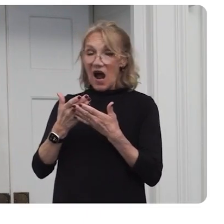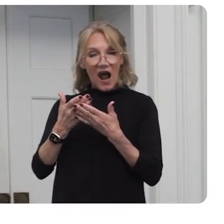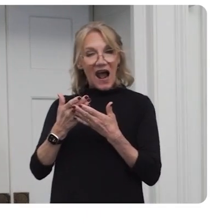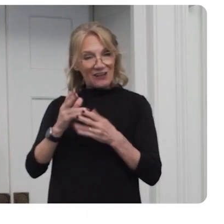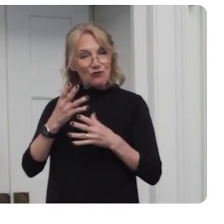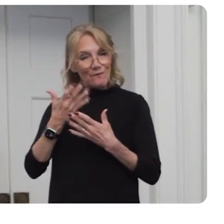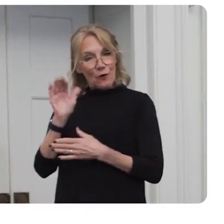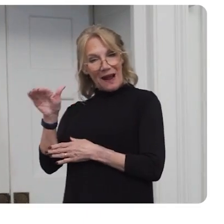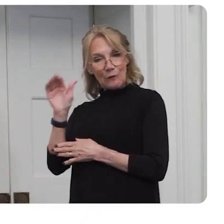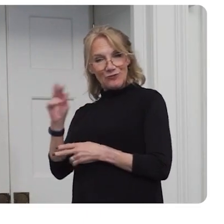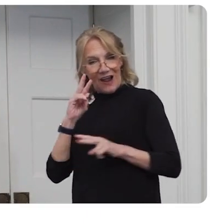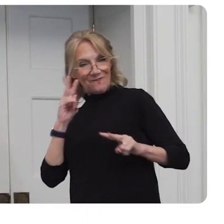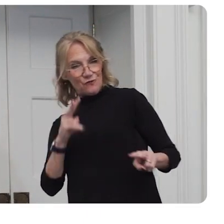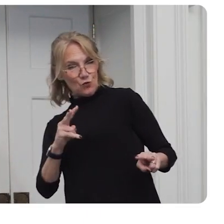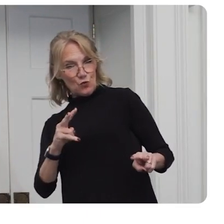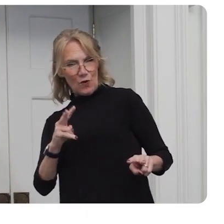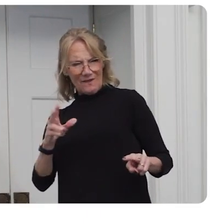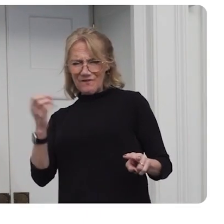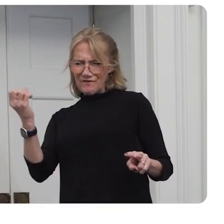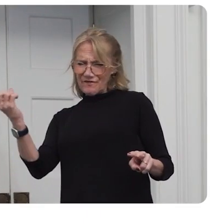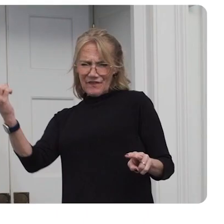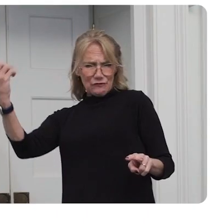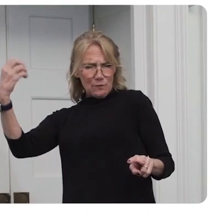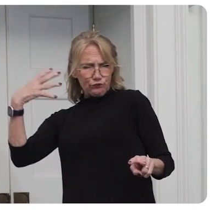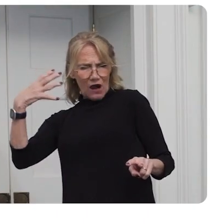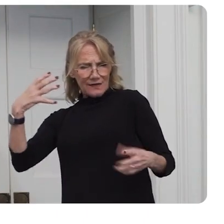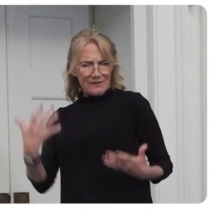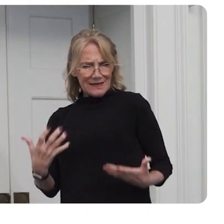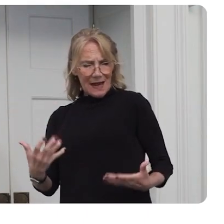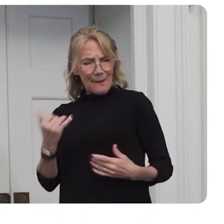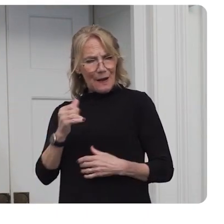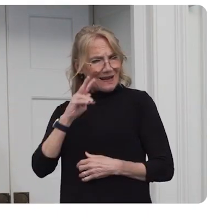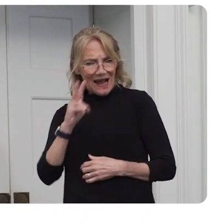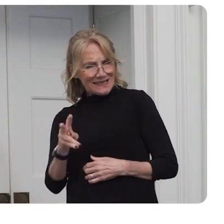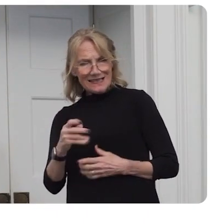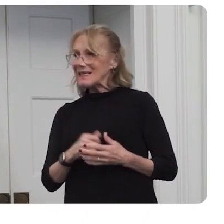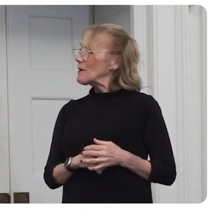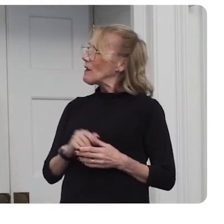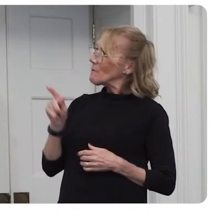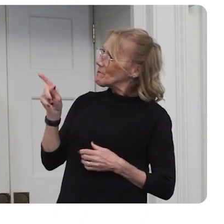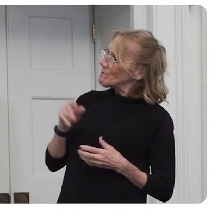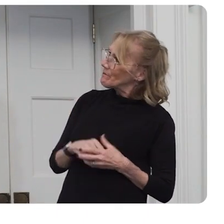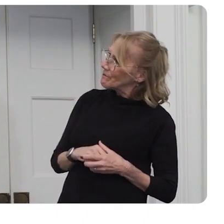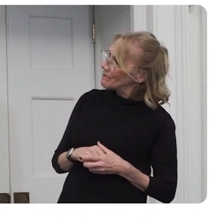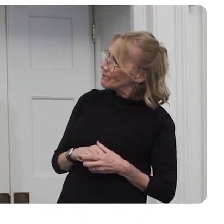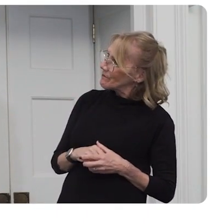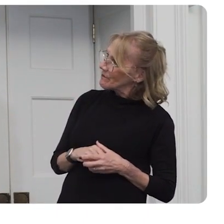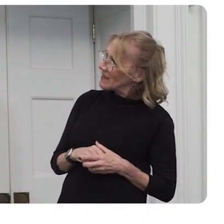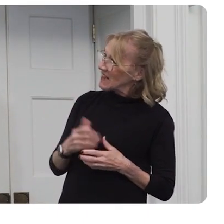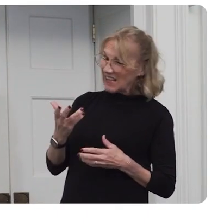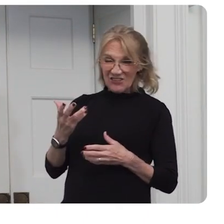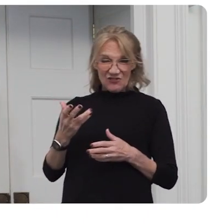from the outside. So it's very, I mean, it's bright, so you might not see, but it is just